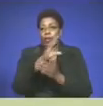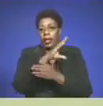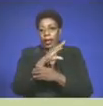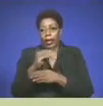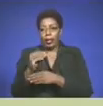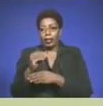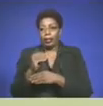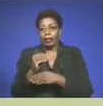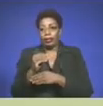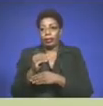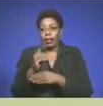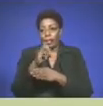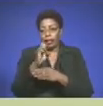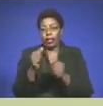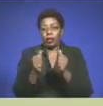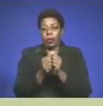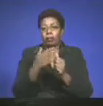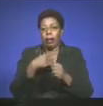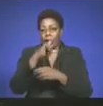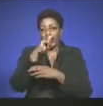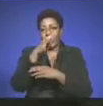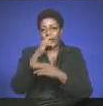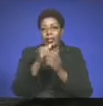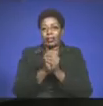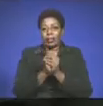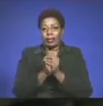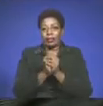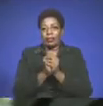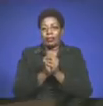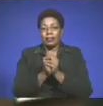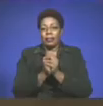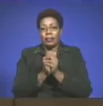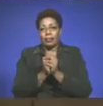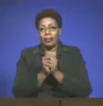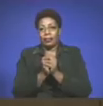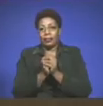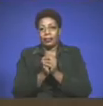and I guess deal with my kids. Clint Watson, ZNS Network News.